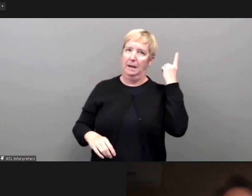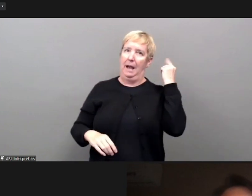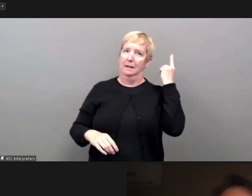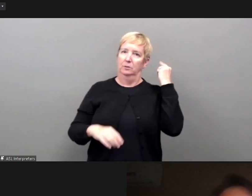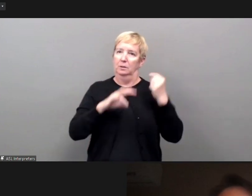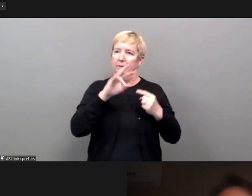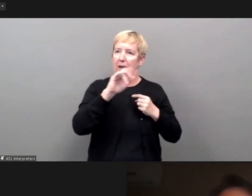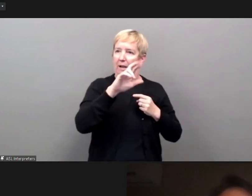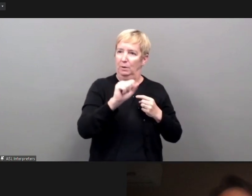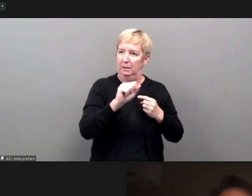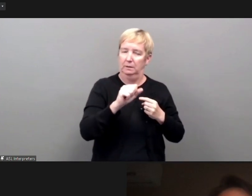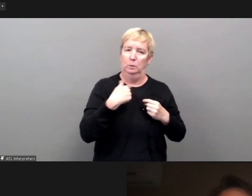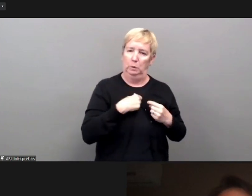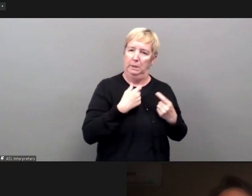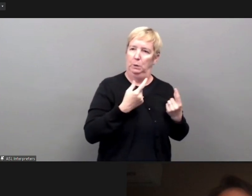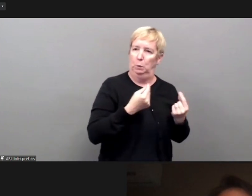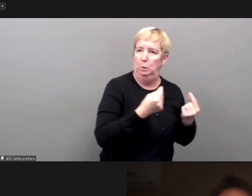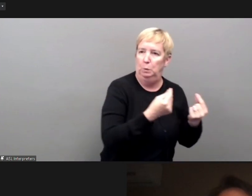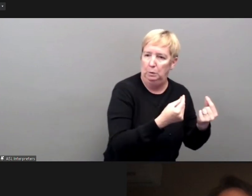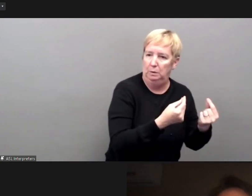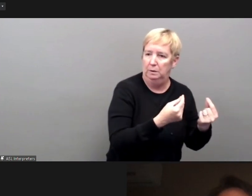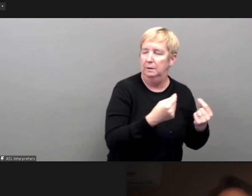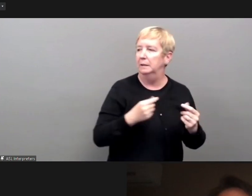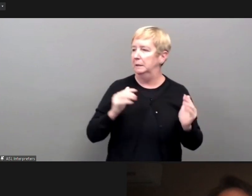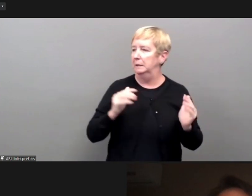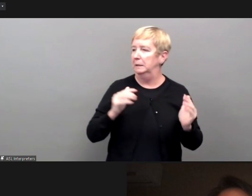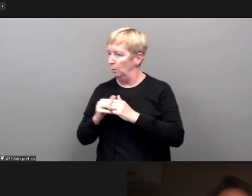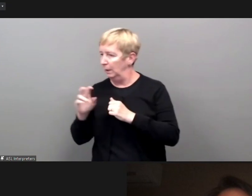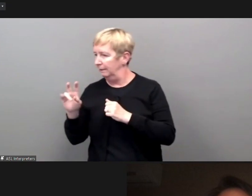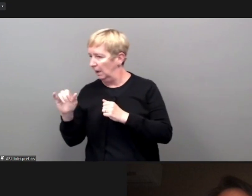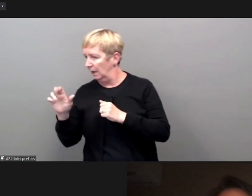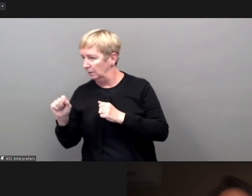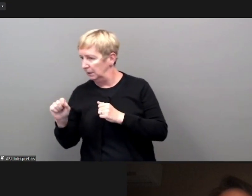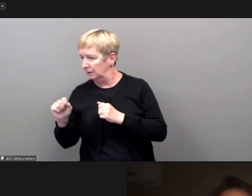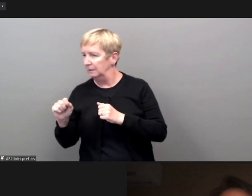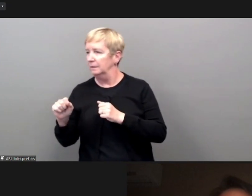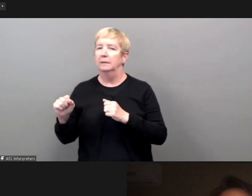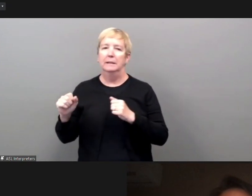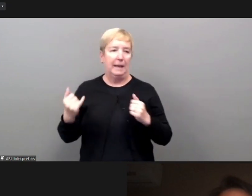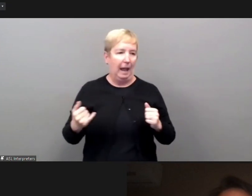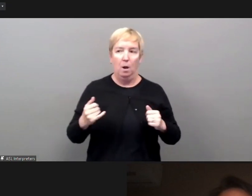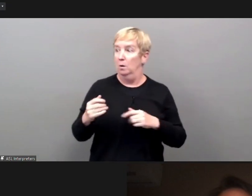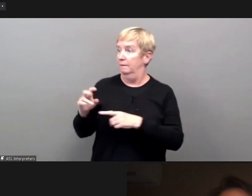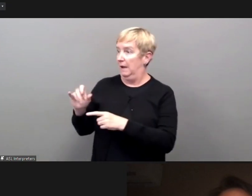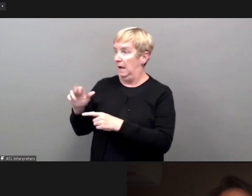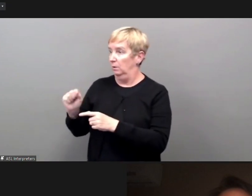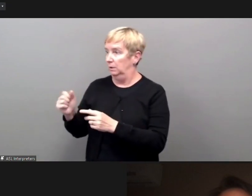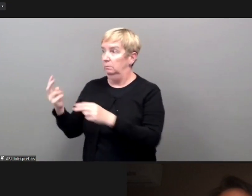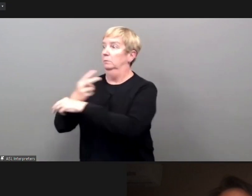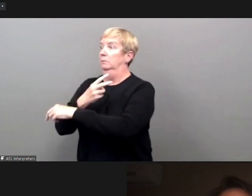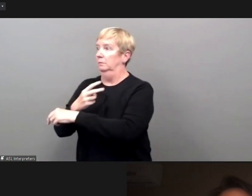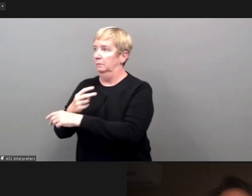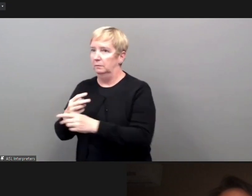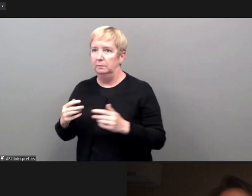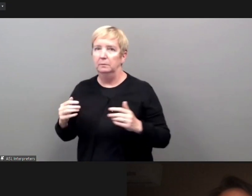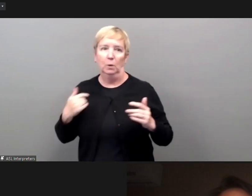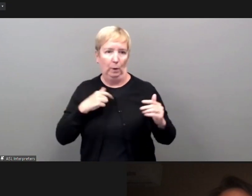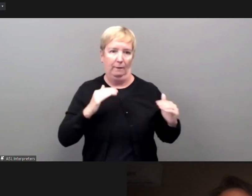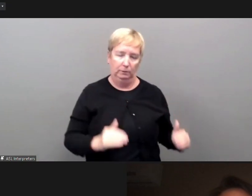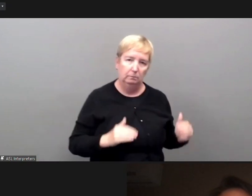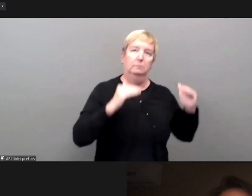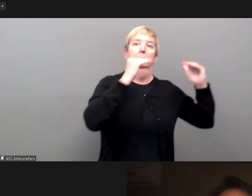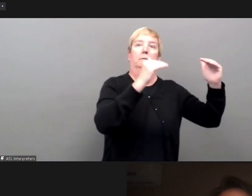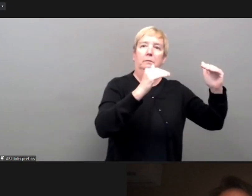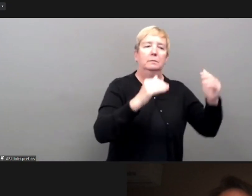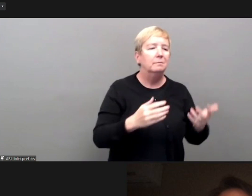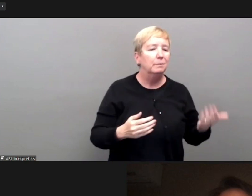when, COVID, when contained, generally contained, one person was infecting 1 to